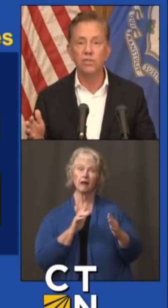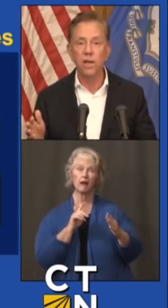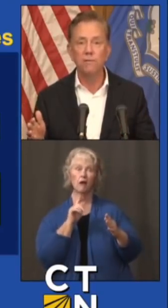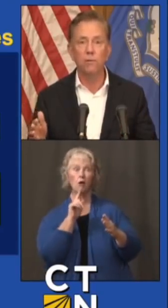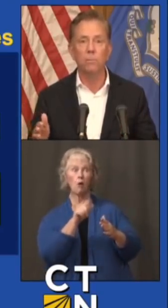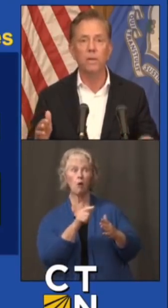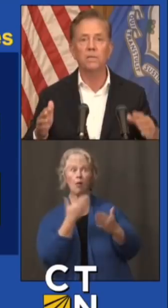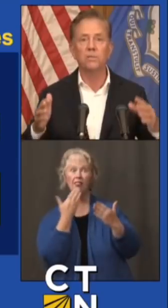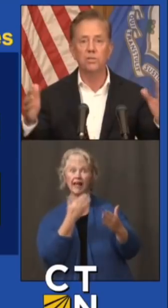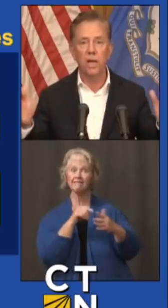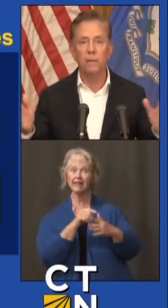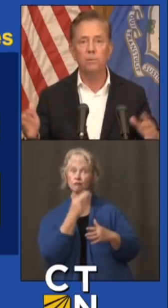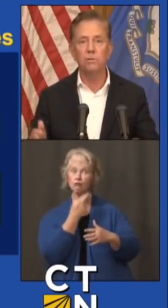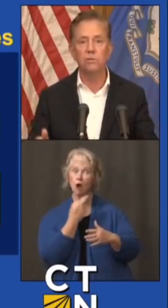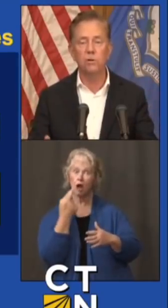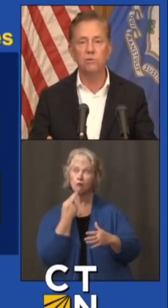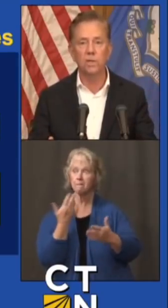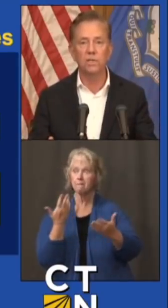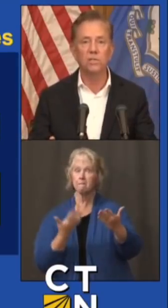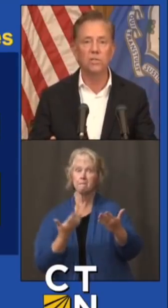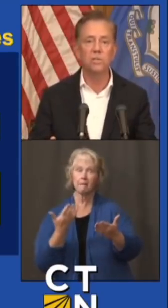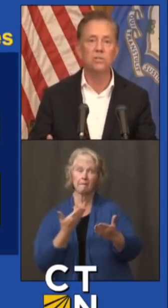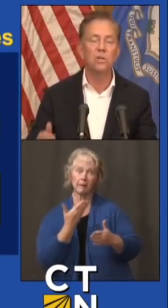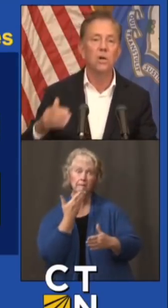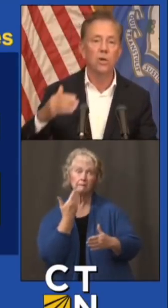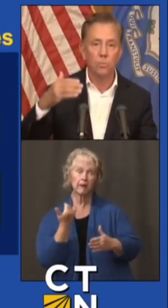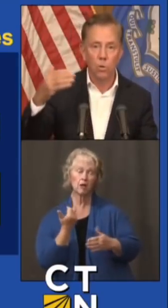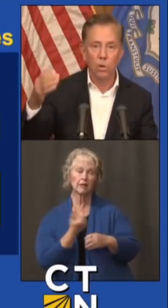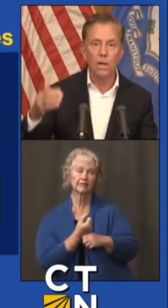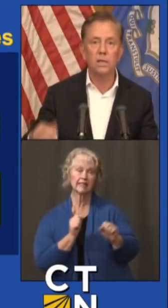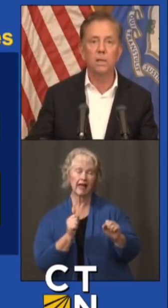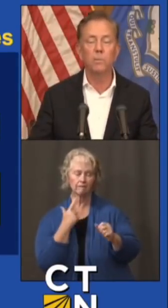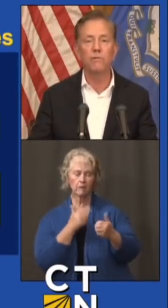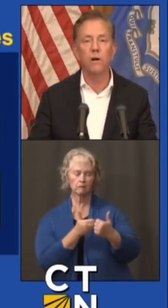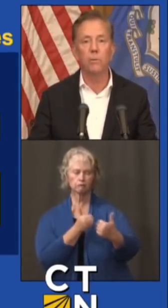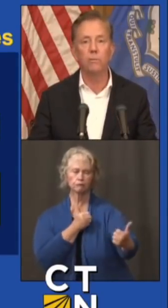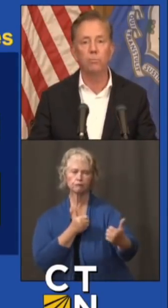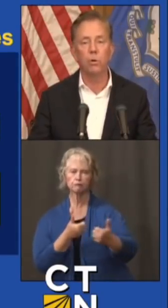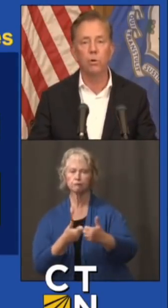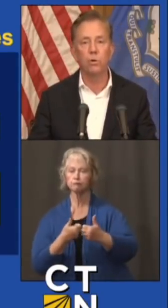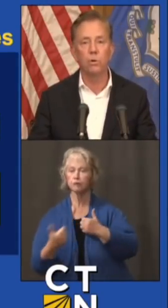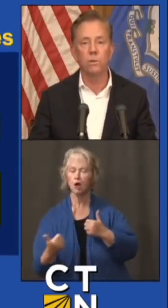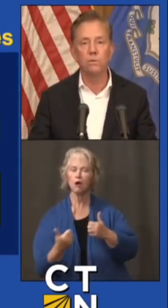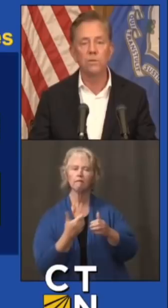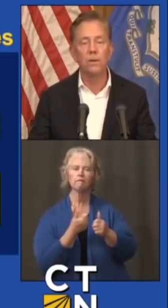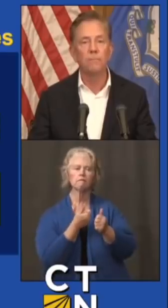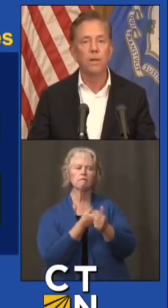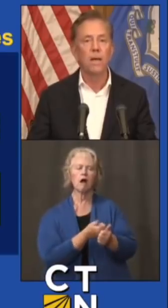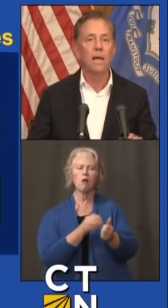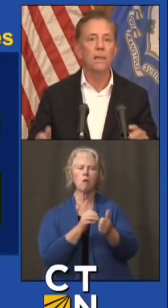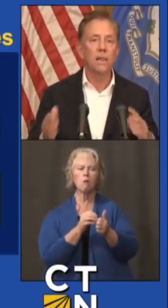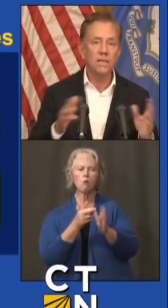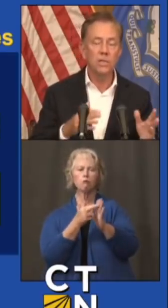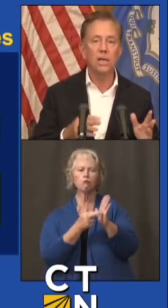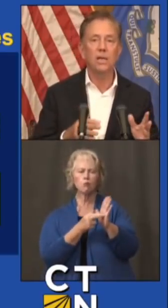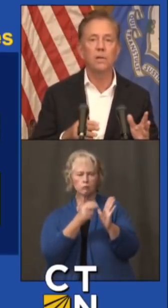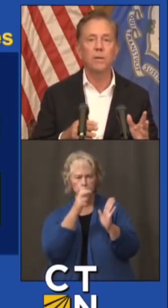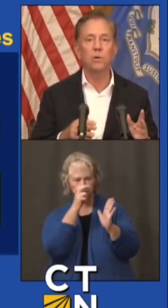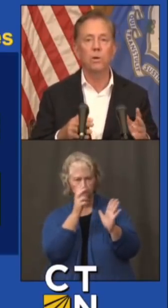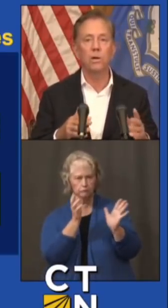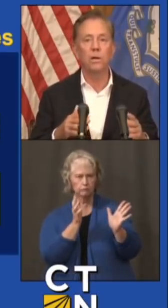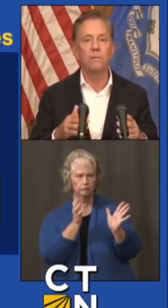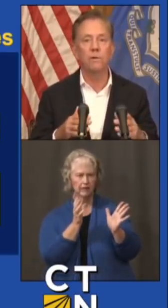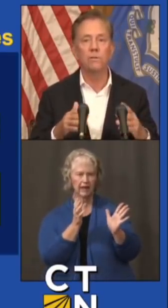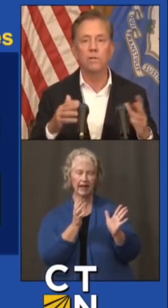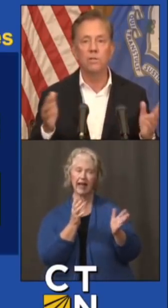relatively safer because the tables are socially distanced, you're more likely to be following protocols, and less likely to be